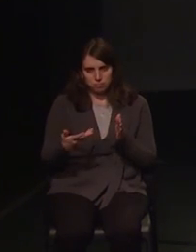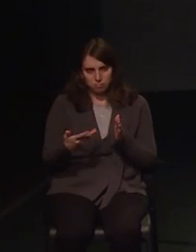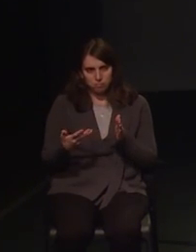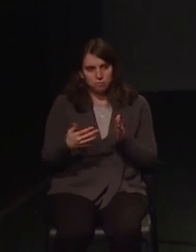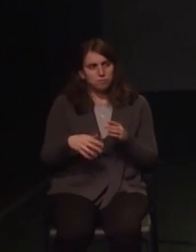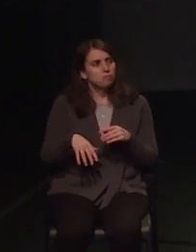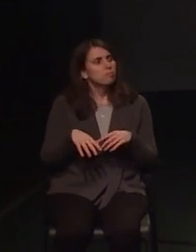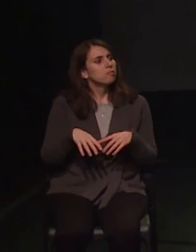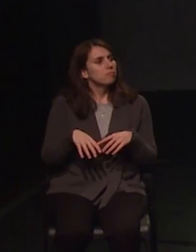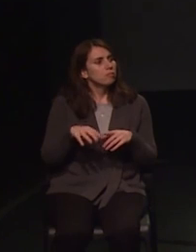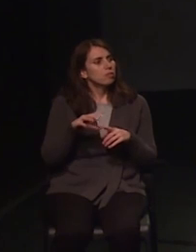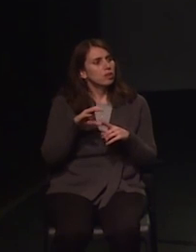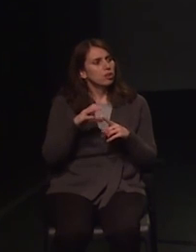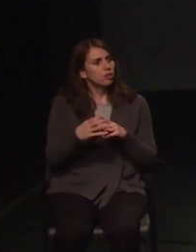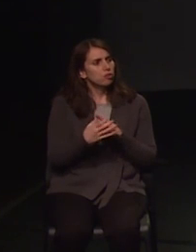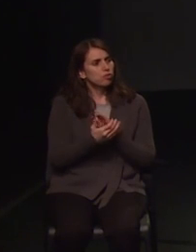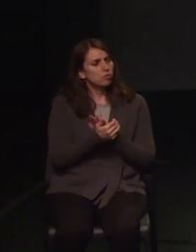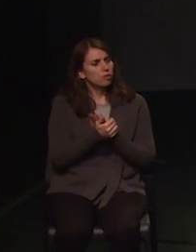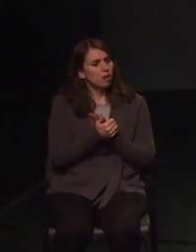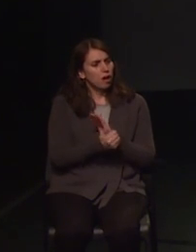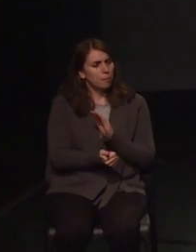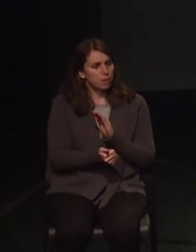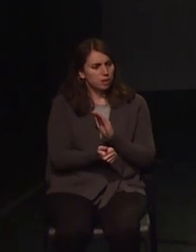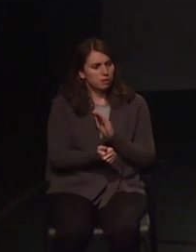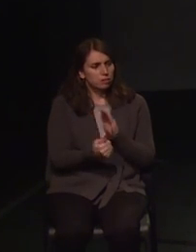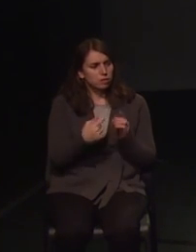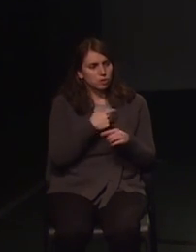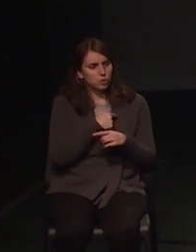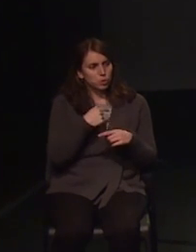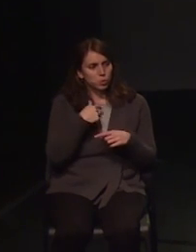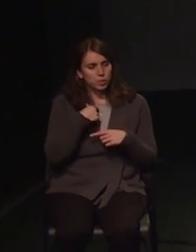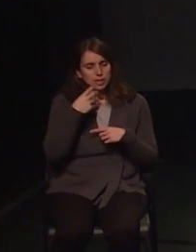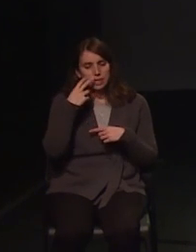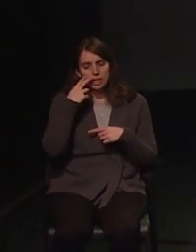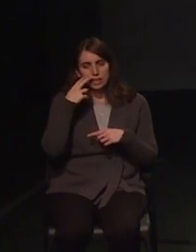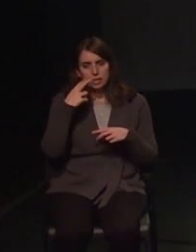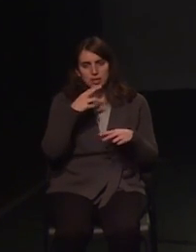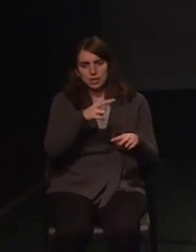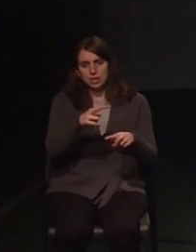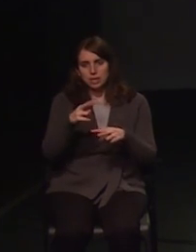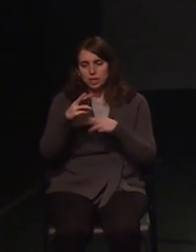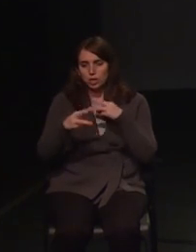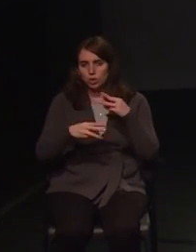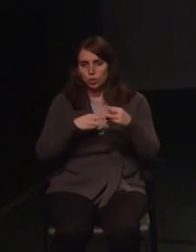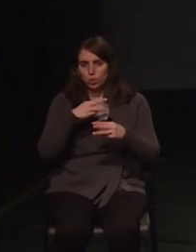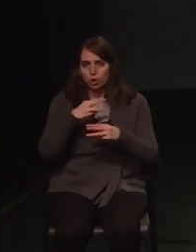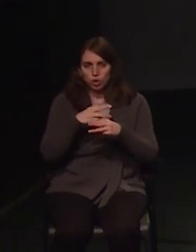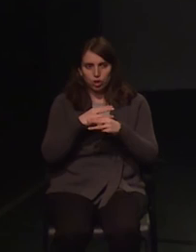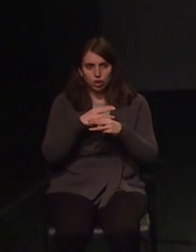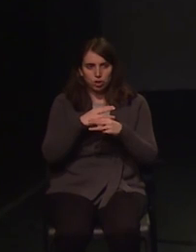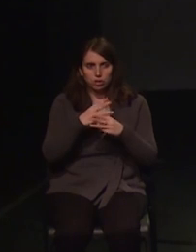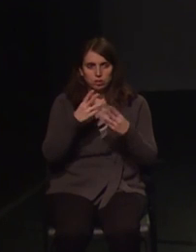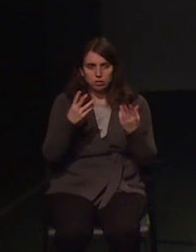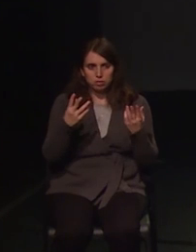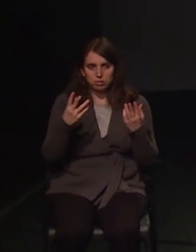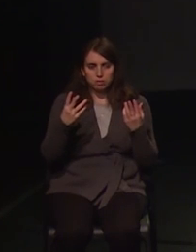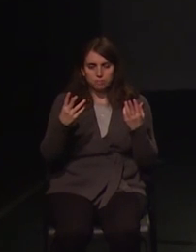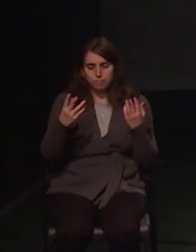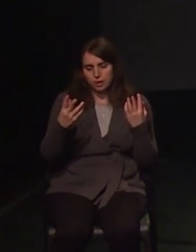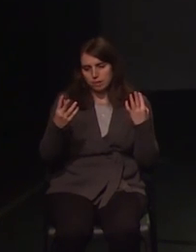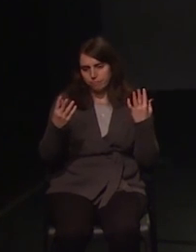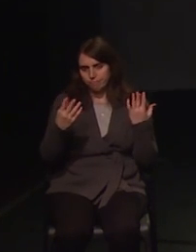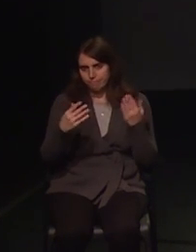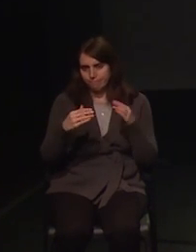cultural competence in which we see the world in a mutually beneficial and shared